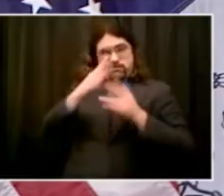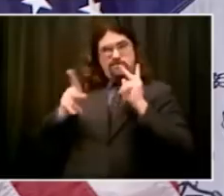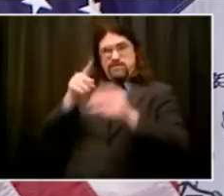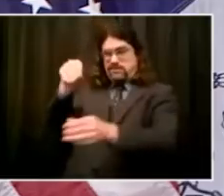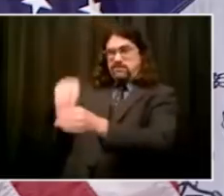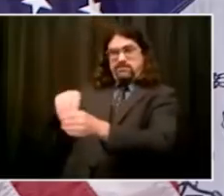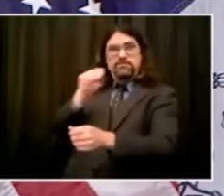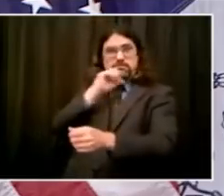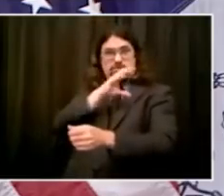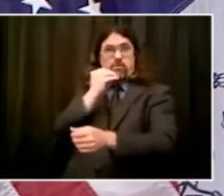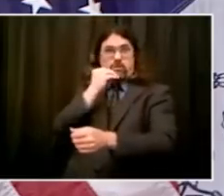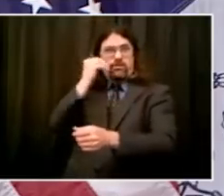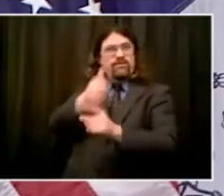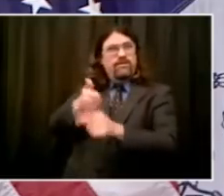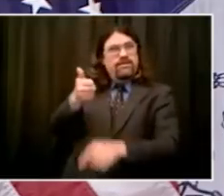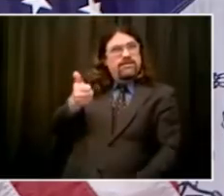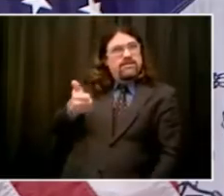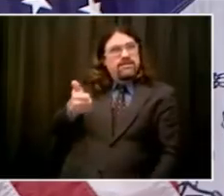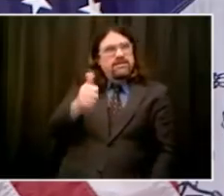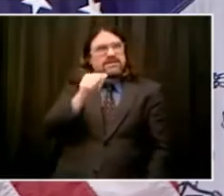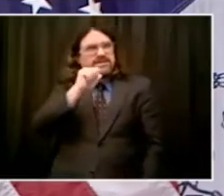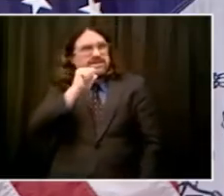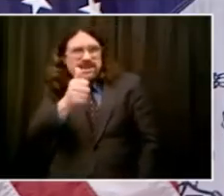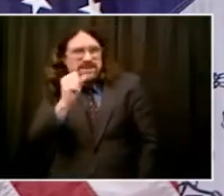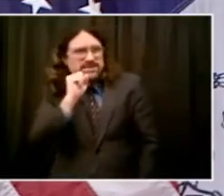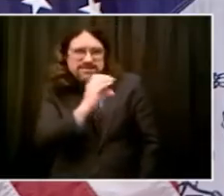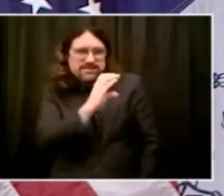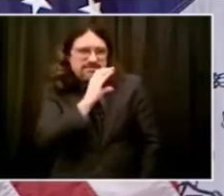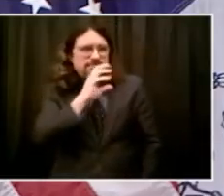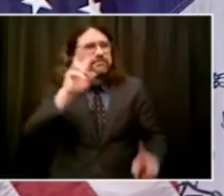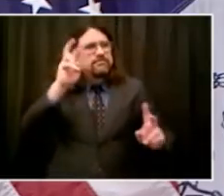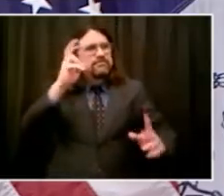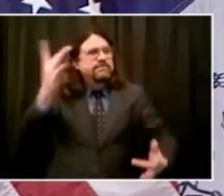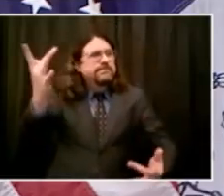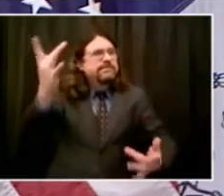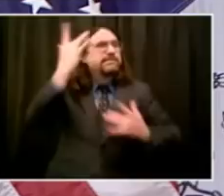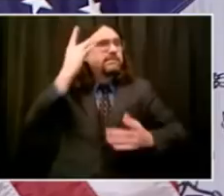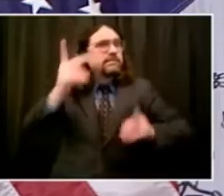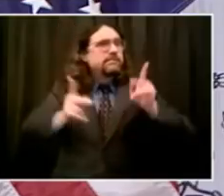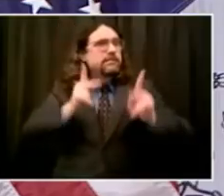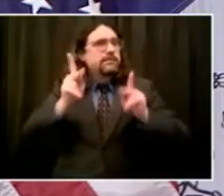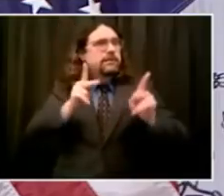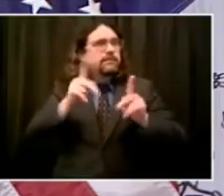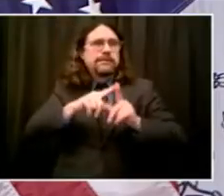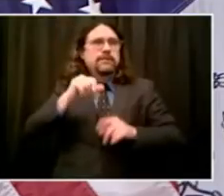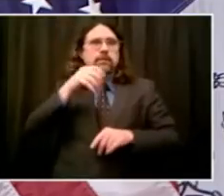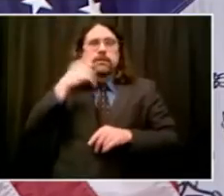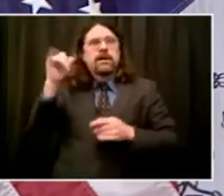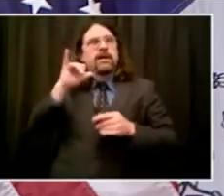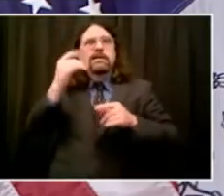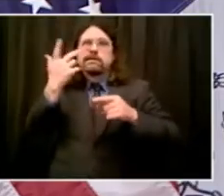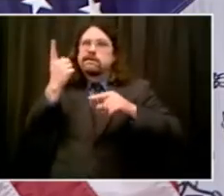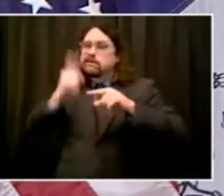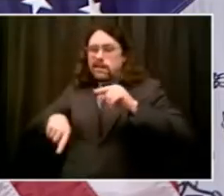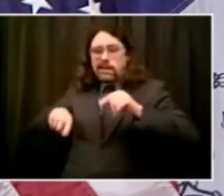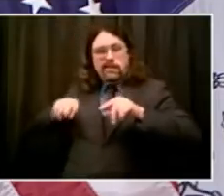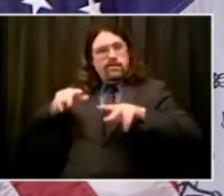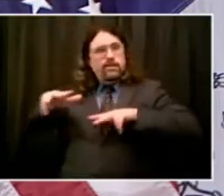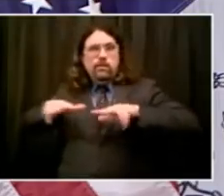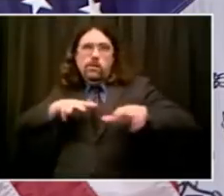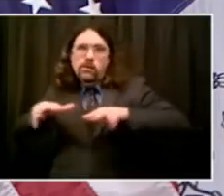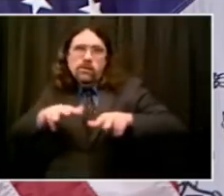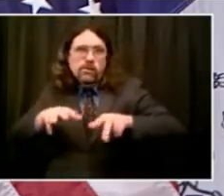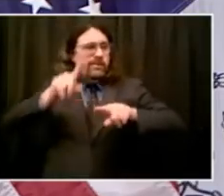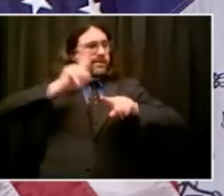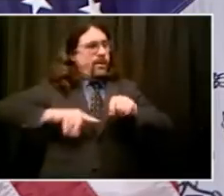mobility issues, they can't turn their apartment into something that's handicap accessible. So that's